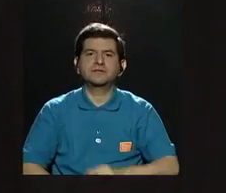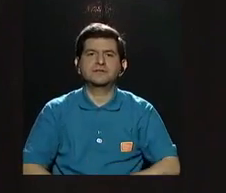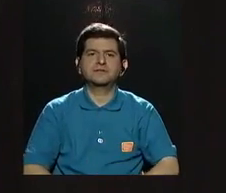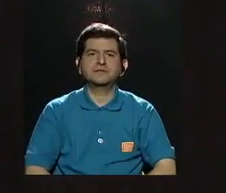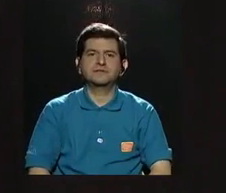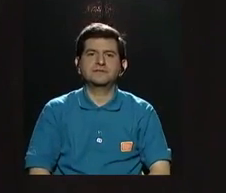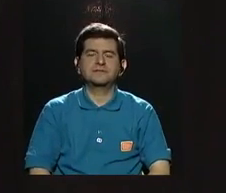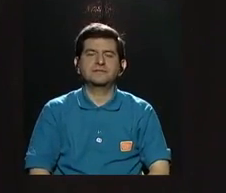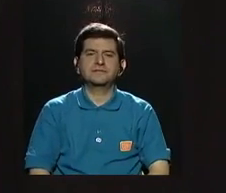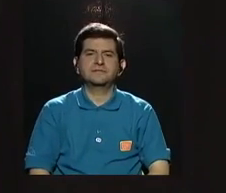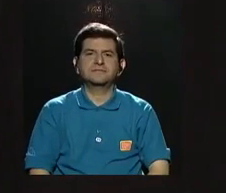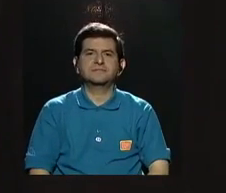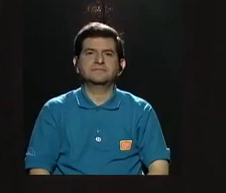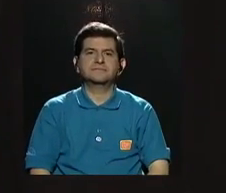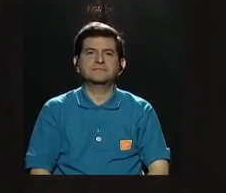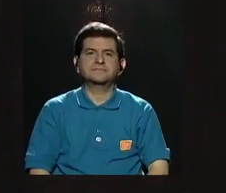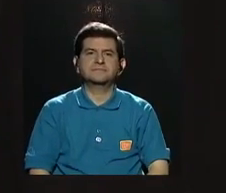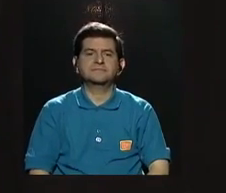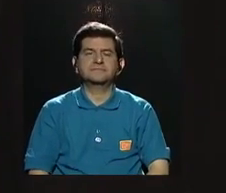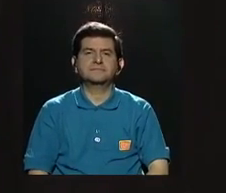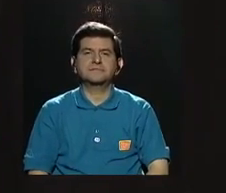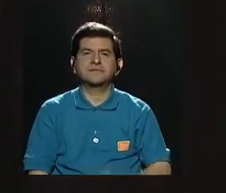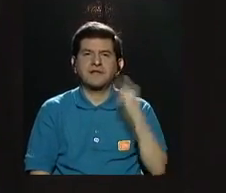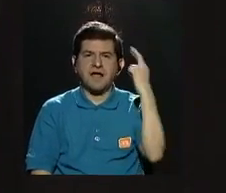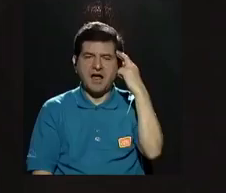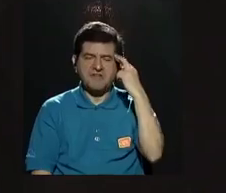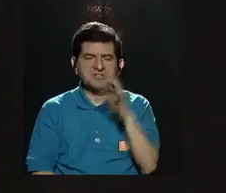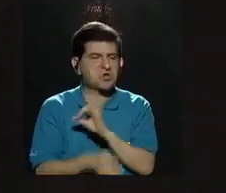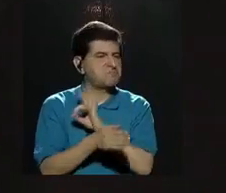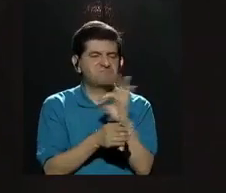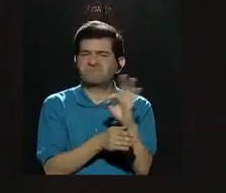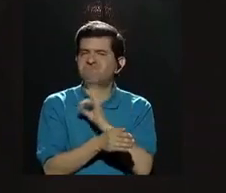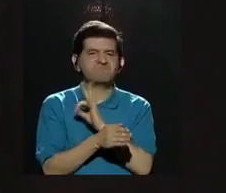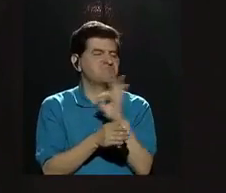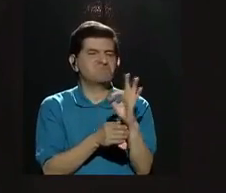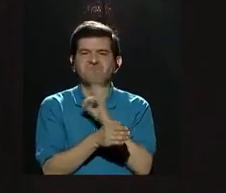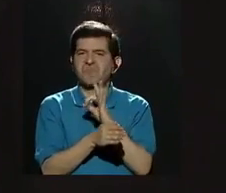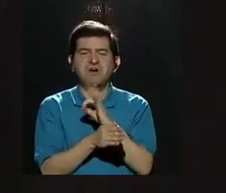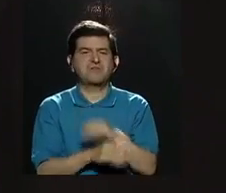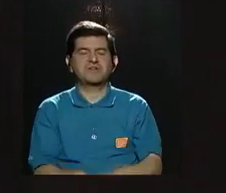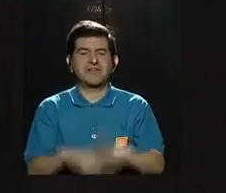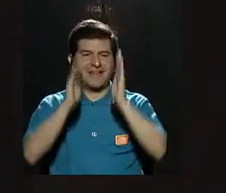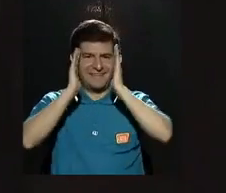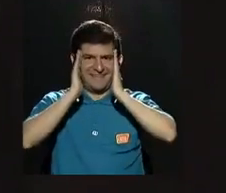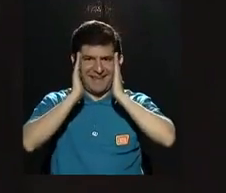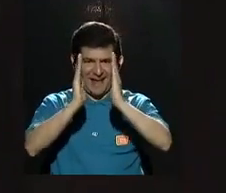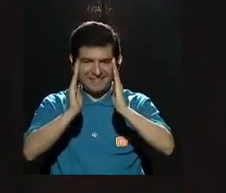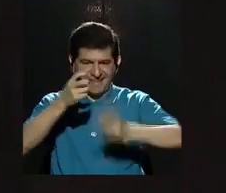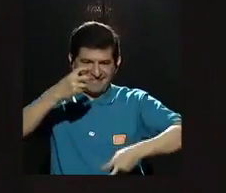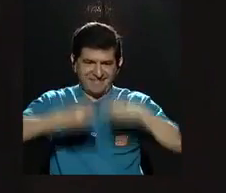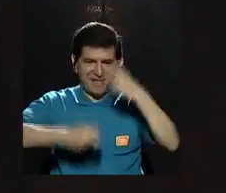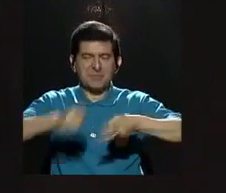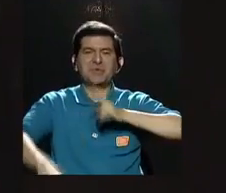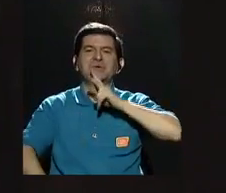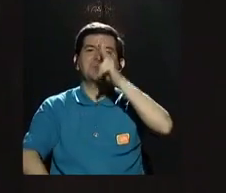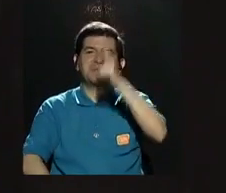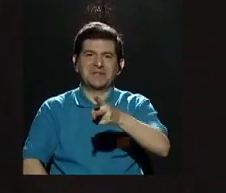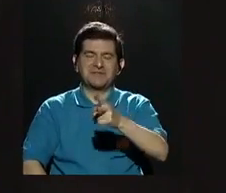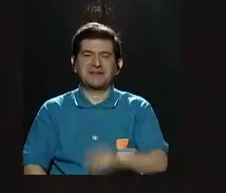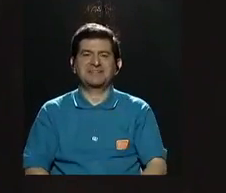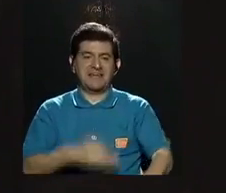for failing to address the real problems behind the